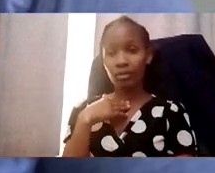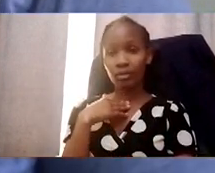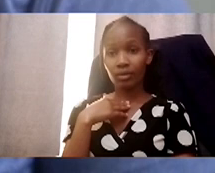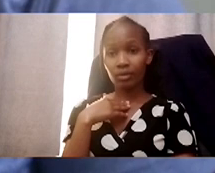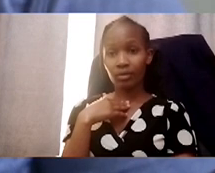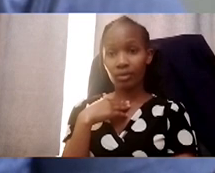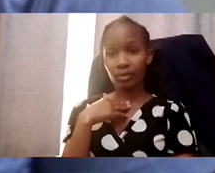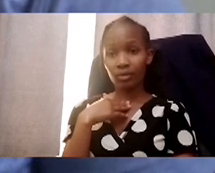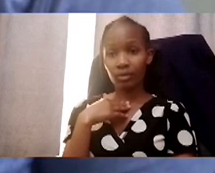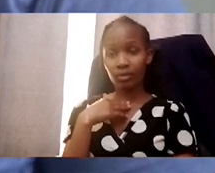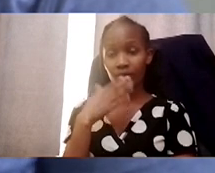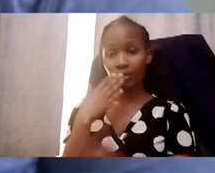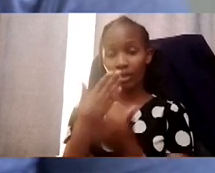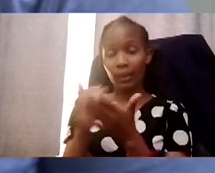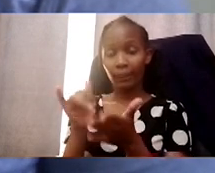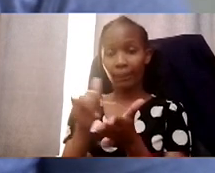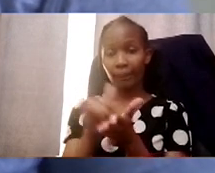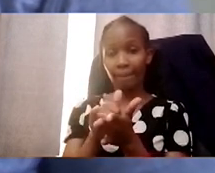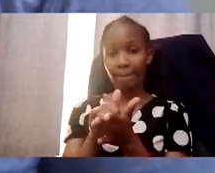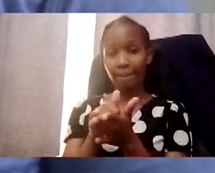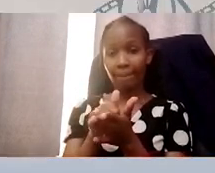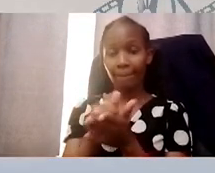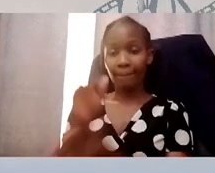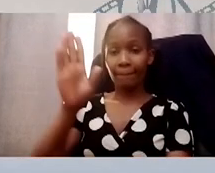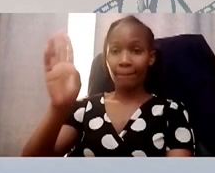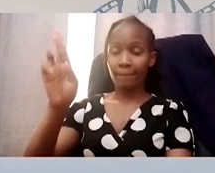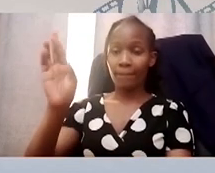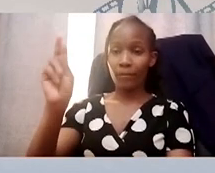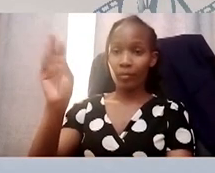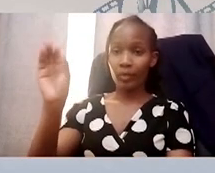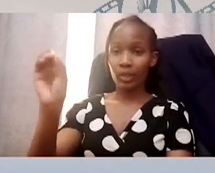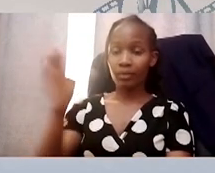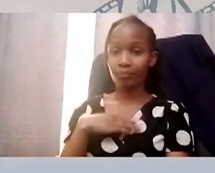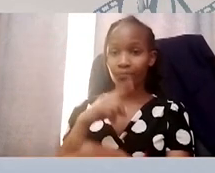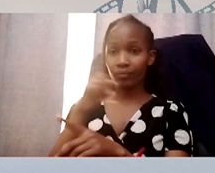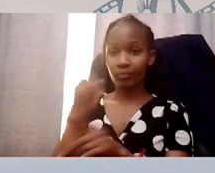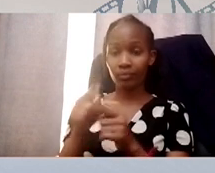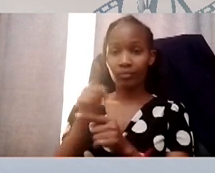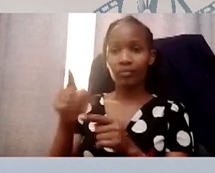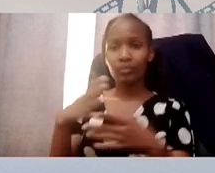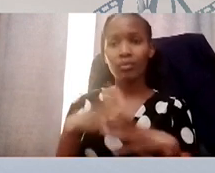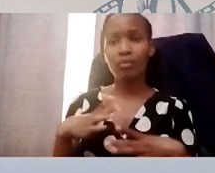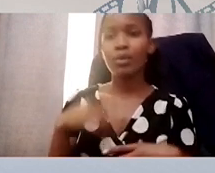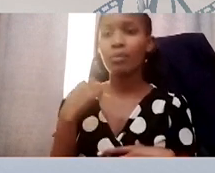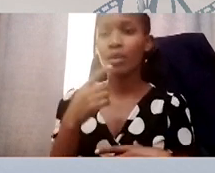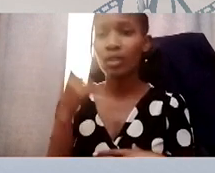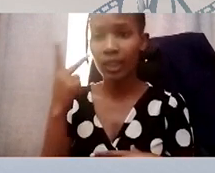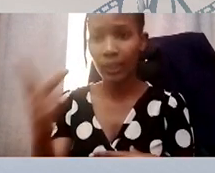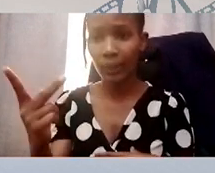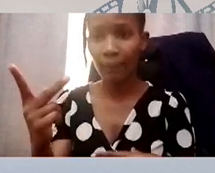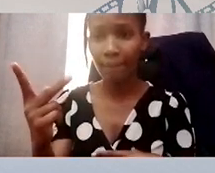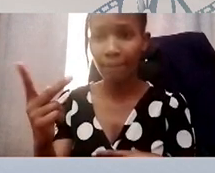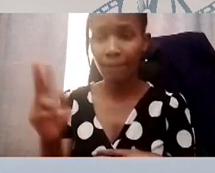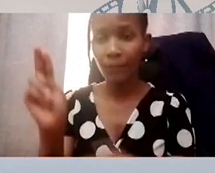you for that. And Bernard, my question to you is, people look at the initials UN and think of